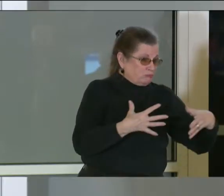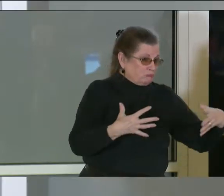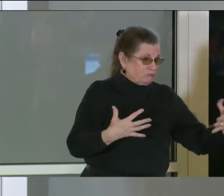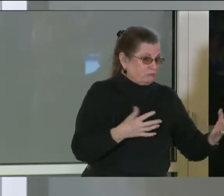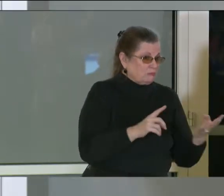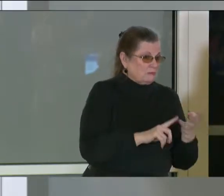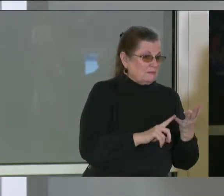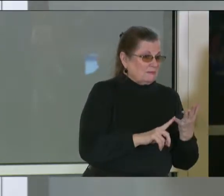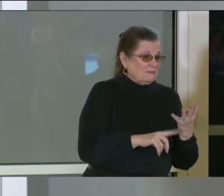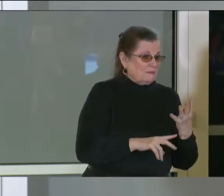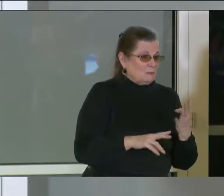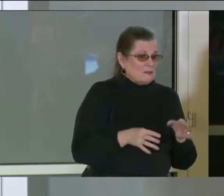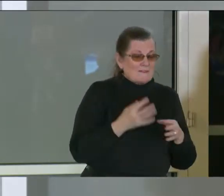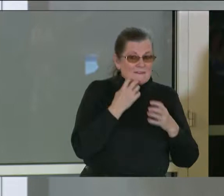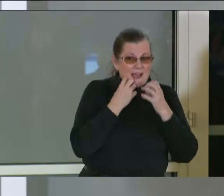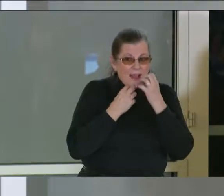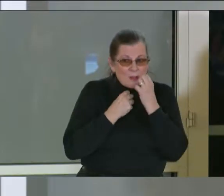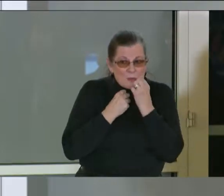values,